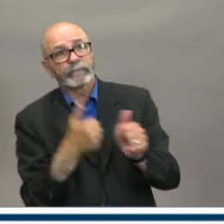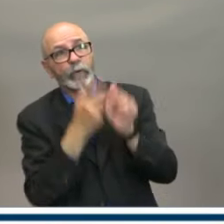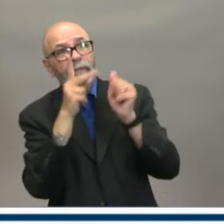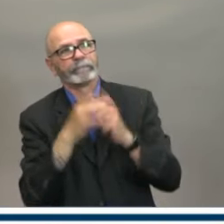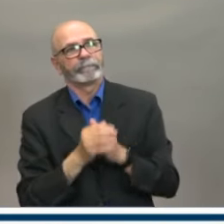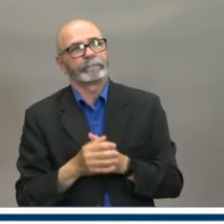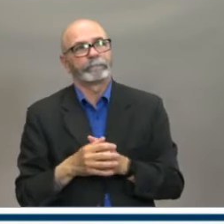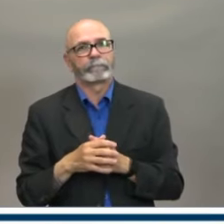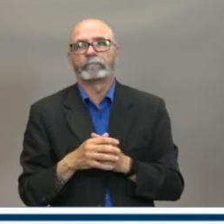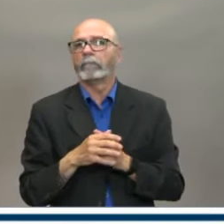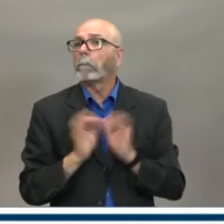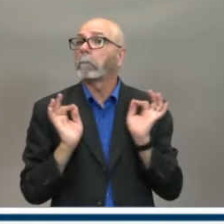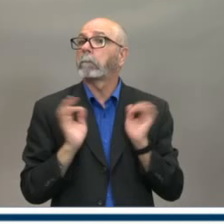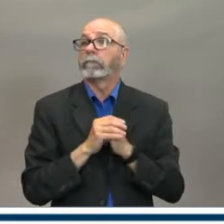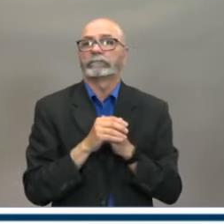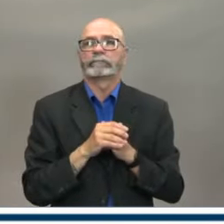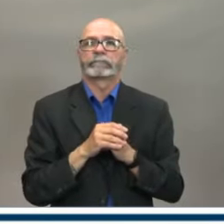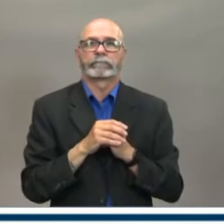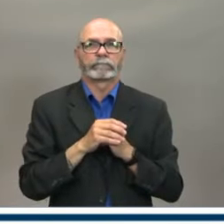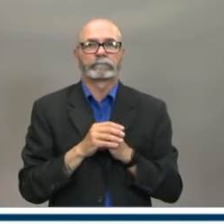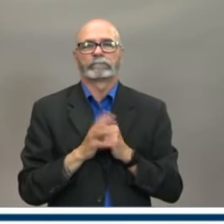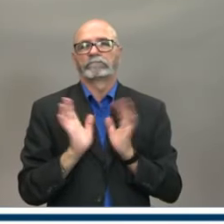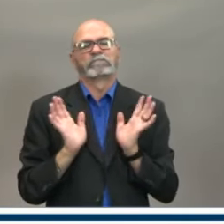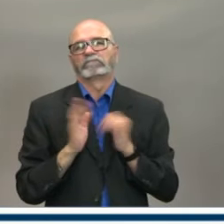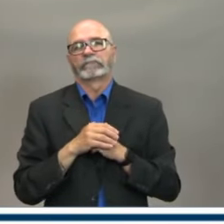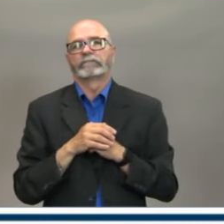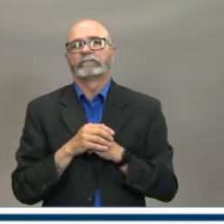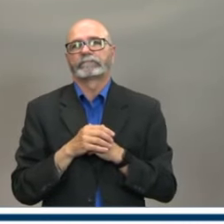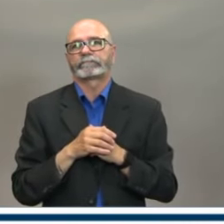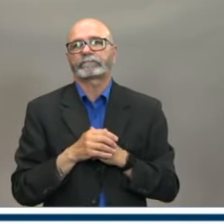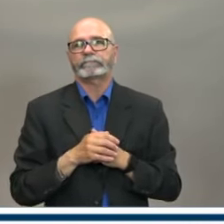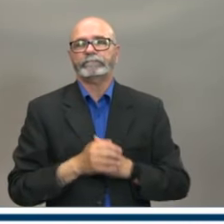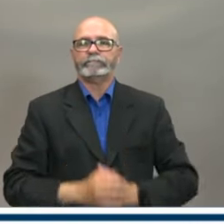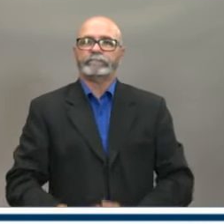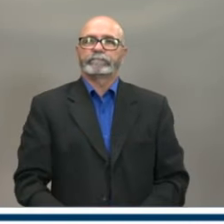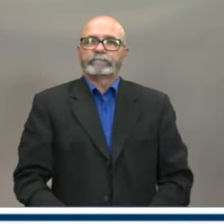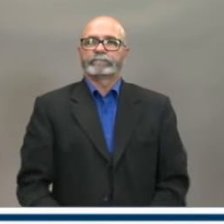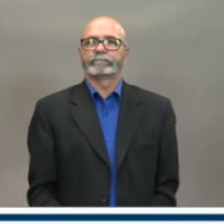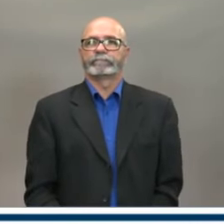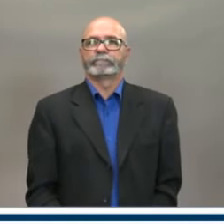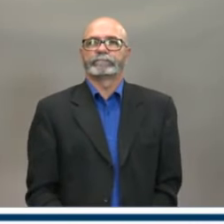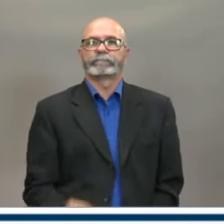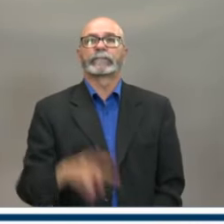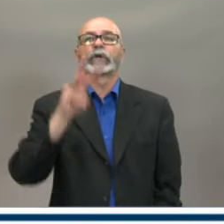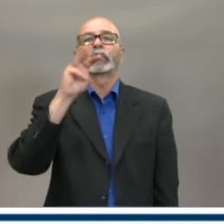Not really, no. Thank you. Next question is going to go to Katie Hartai with News 95.7.